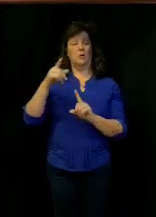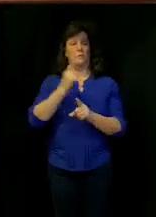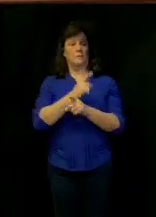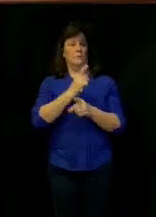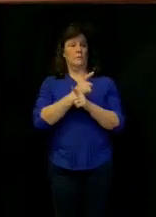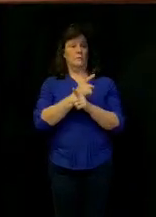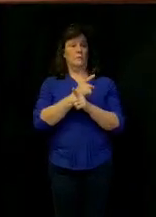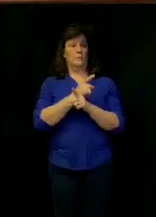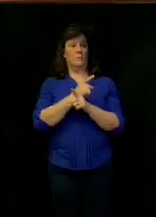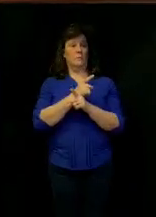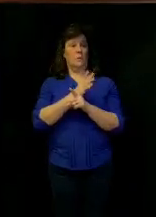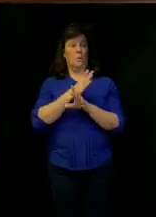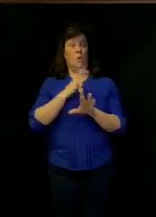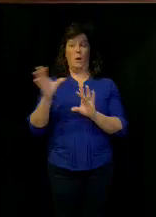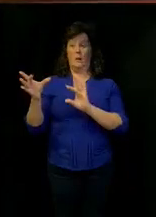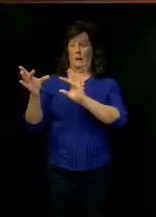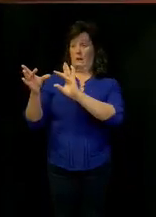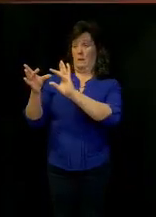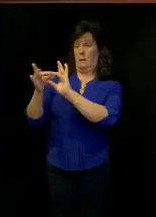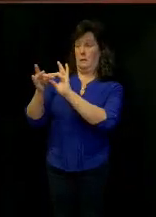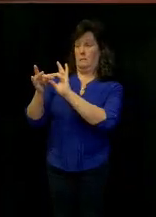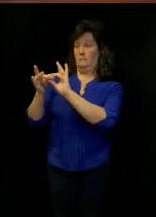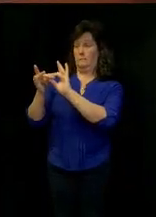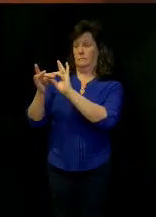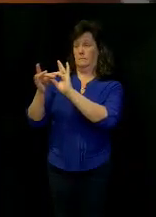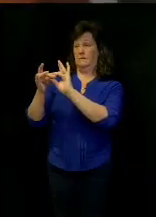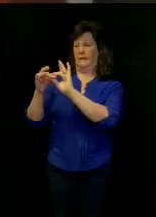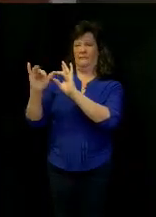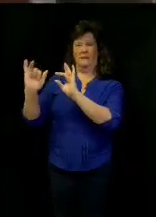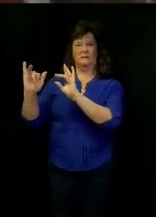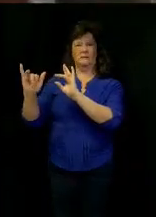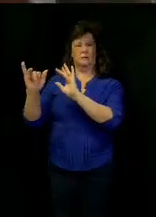closely with is what identifies you.